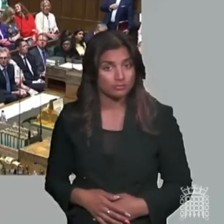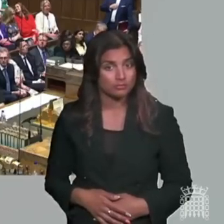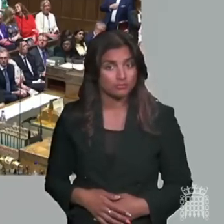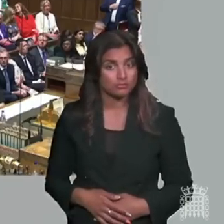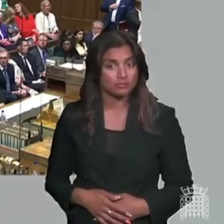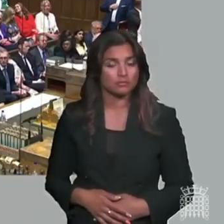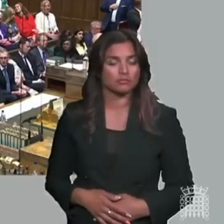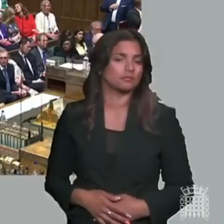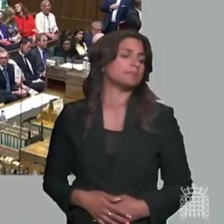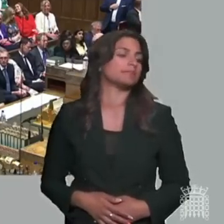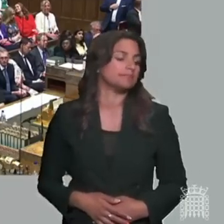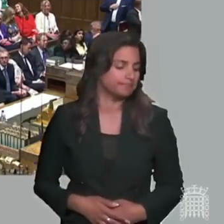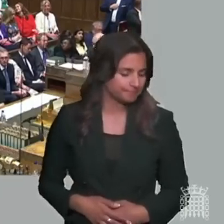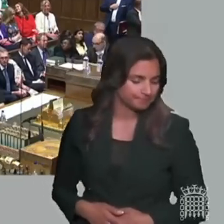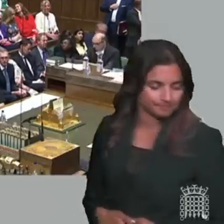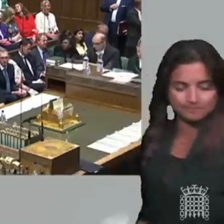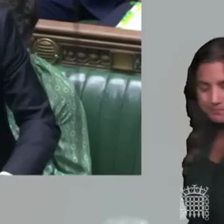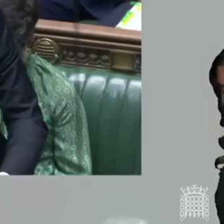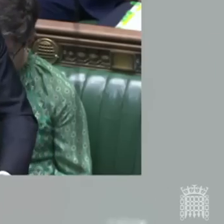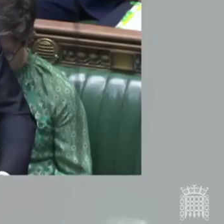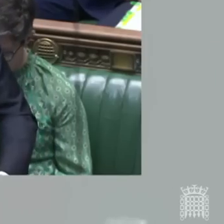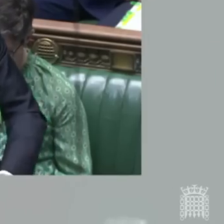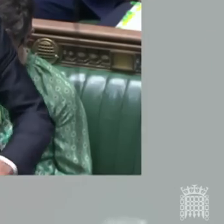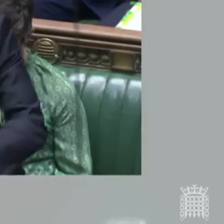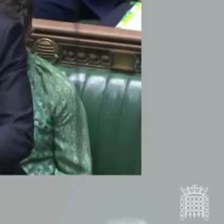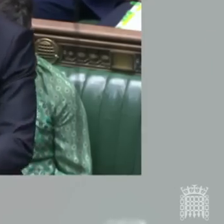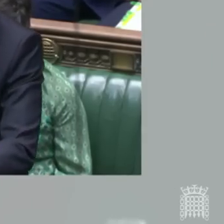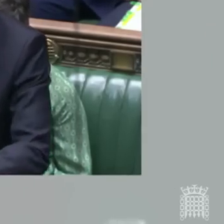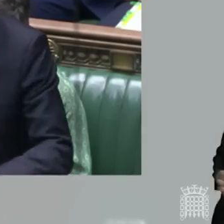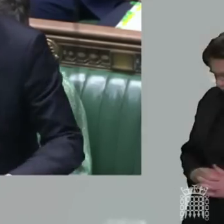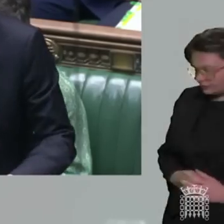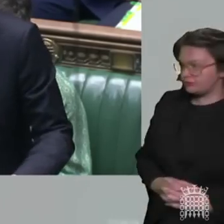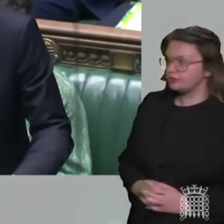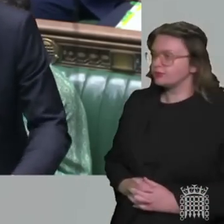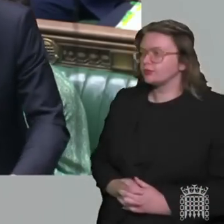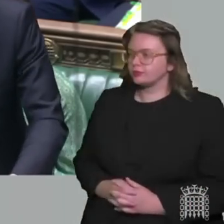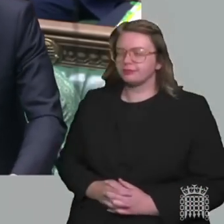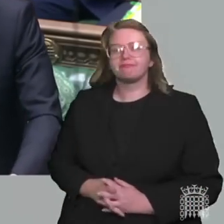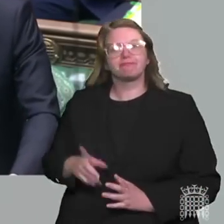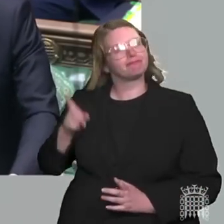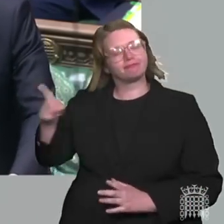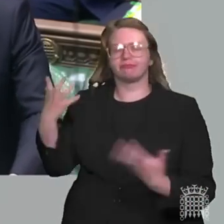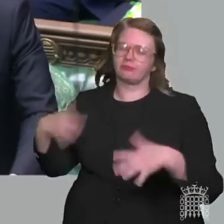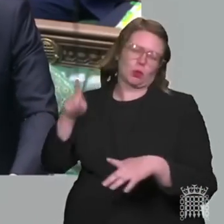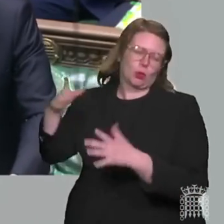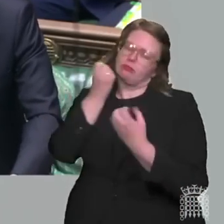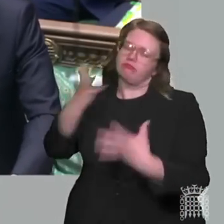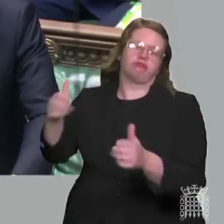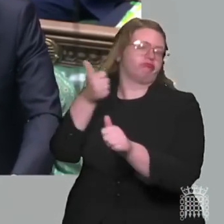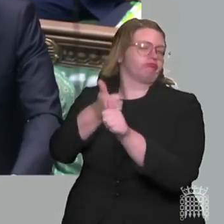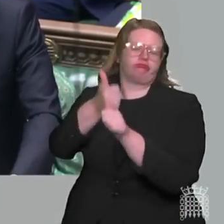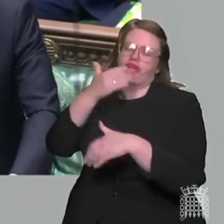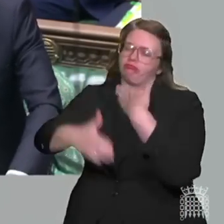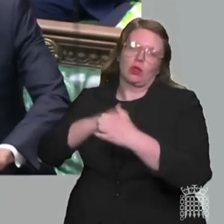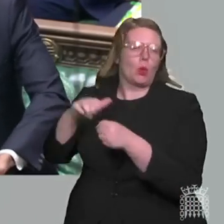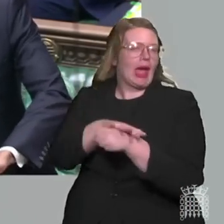My honourable friend is a fantastic advocate for his constituents. I'm glad that he and Lincoln City Council were successful in their £20 million levelling